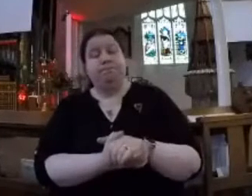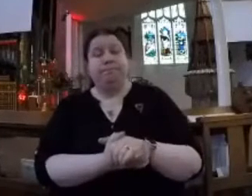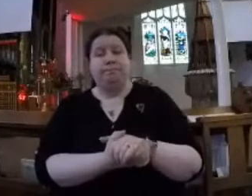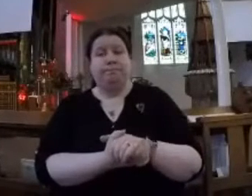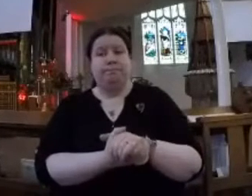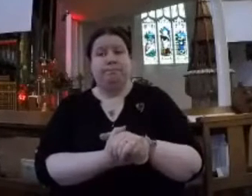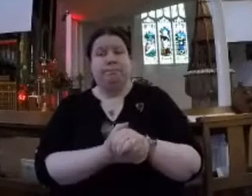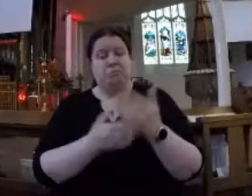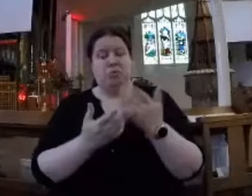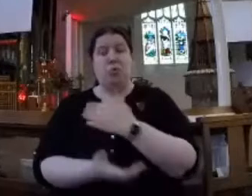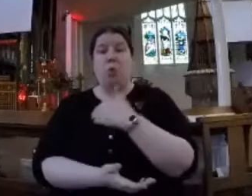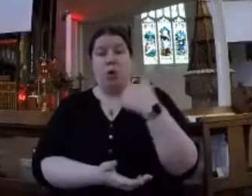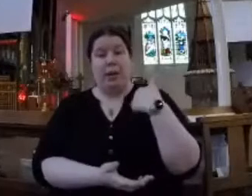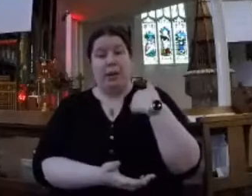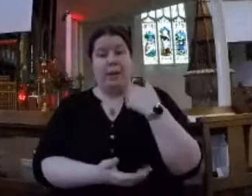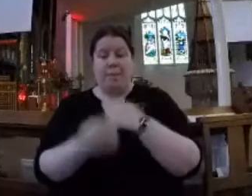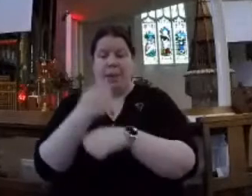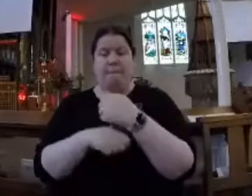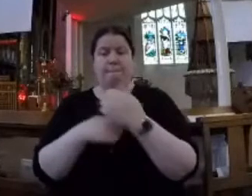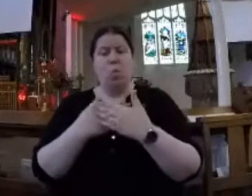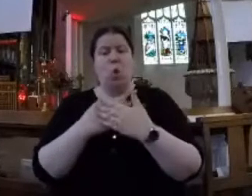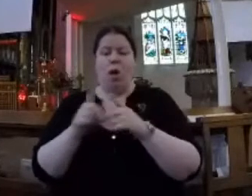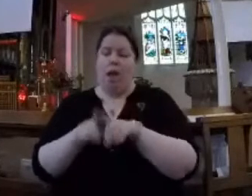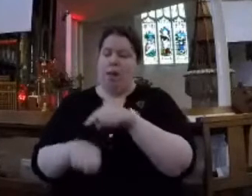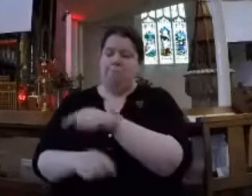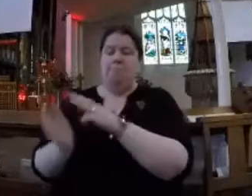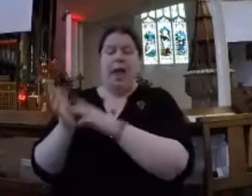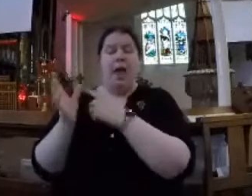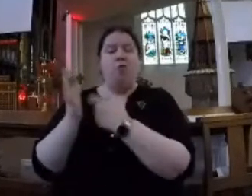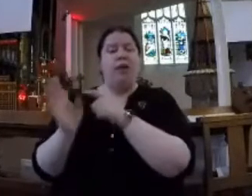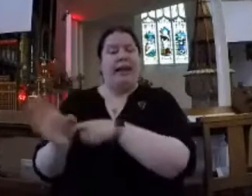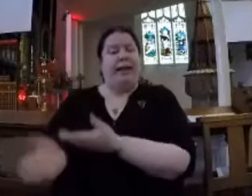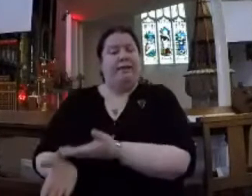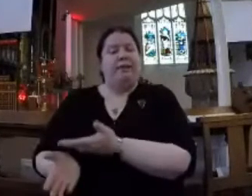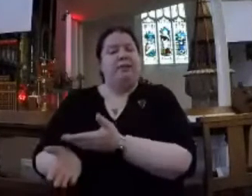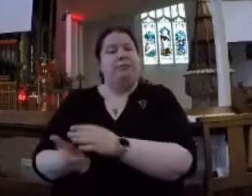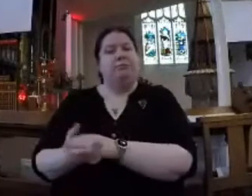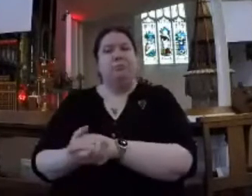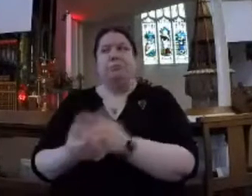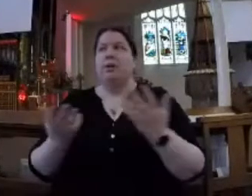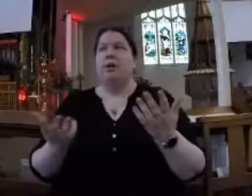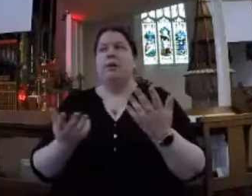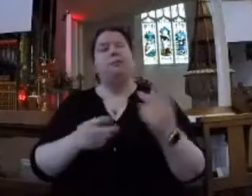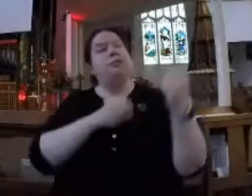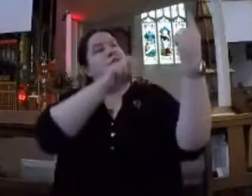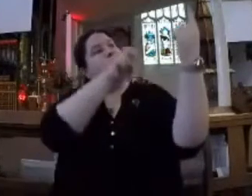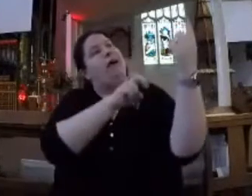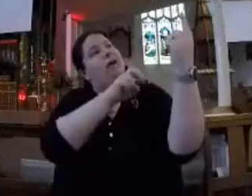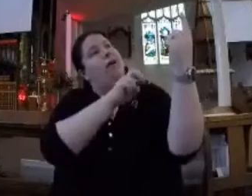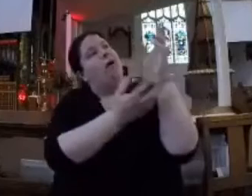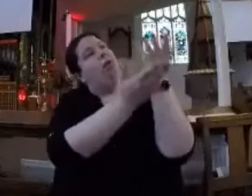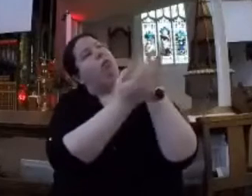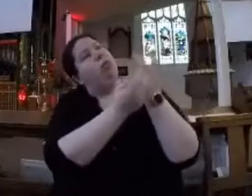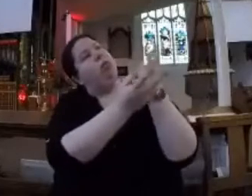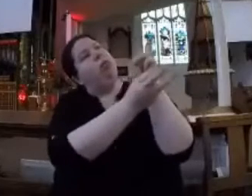say this morning, be more Mary. But how are we going to get anything done if we just sat at Jesus' feet